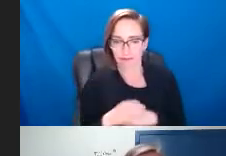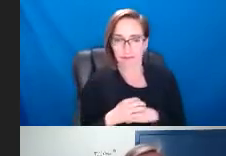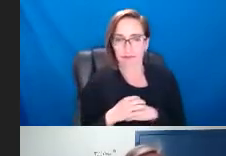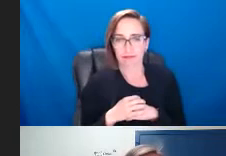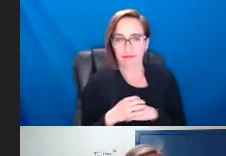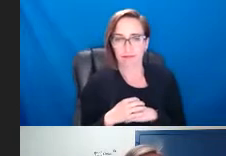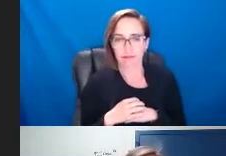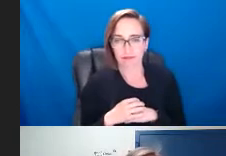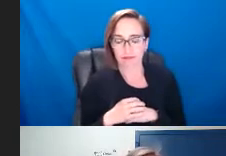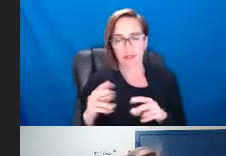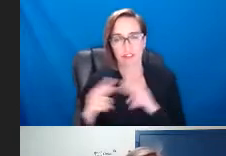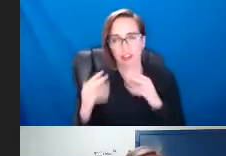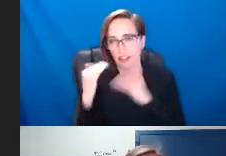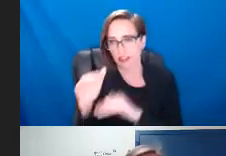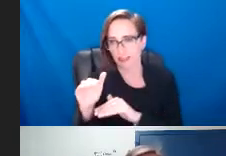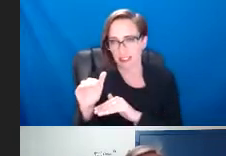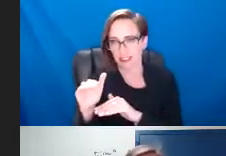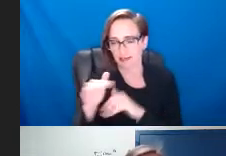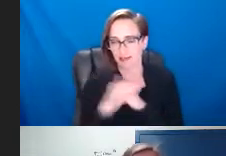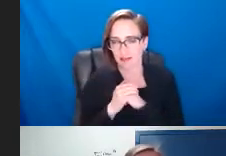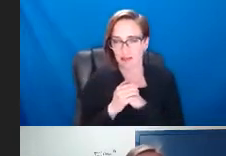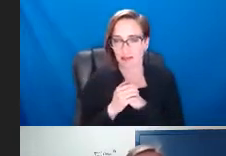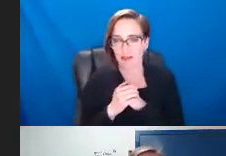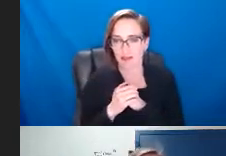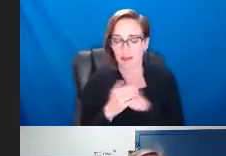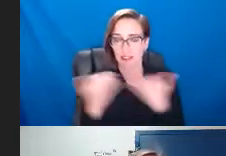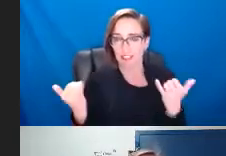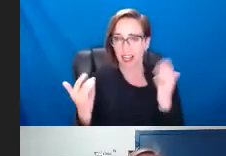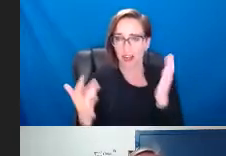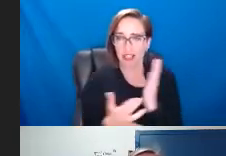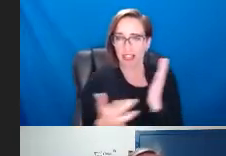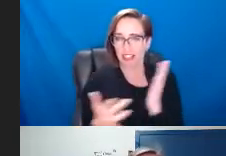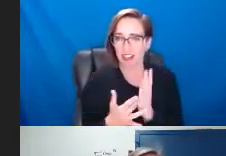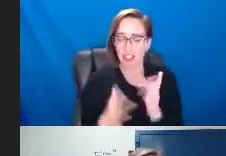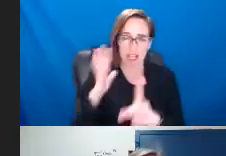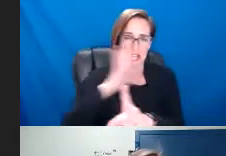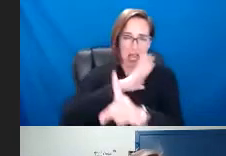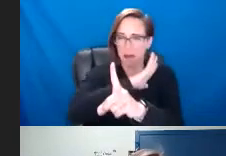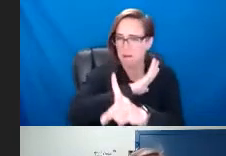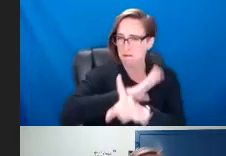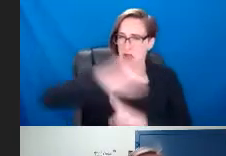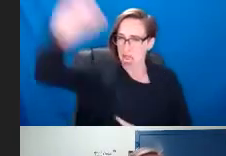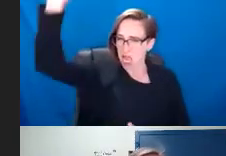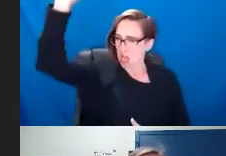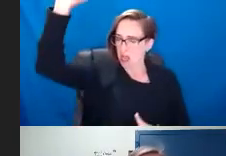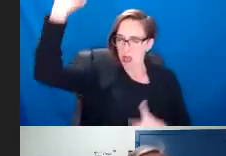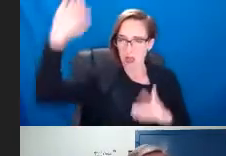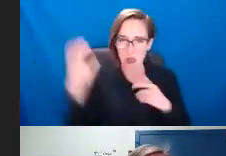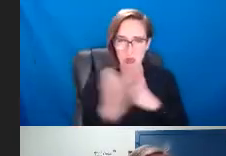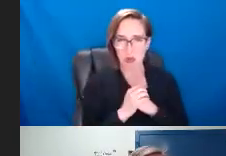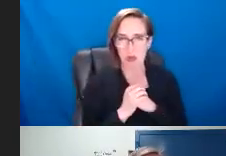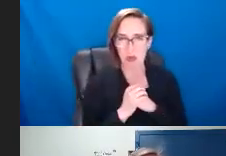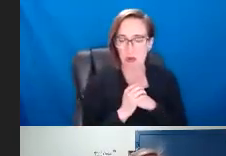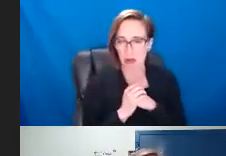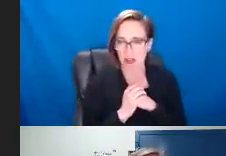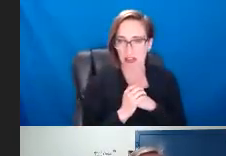so limited, and now technology has just skyrocketed. I believe that